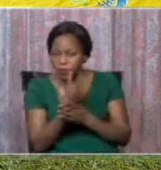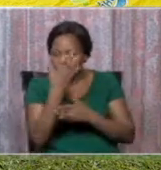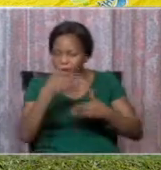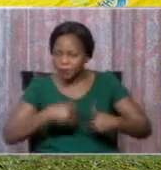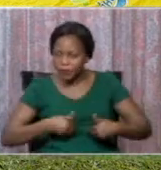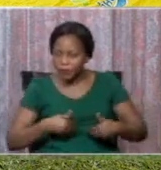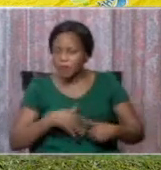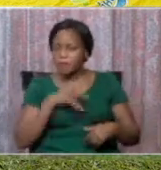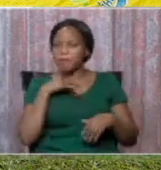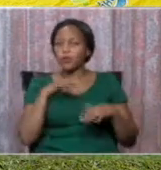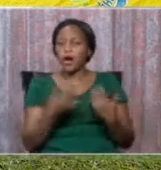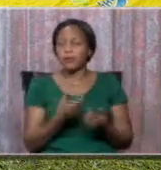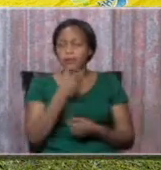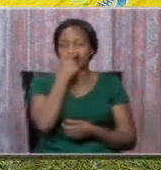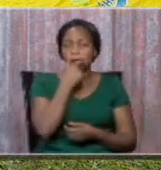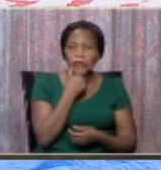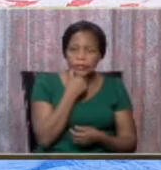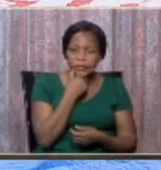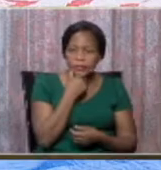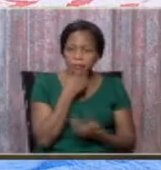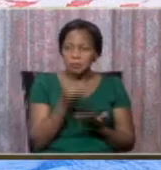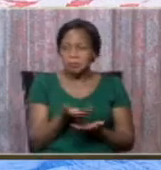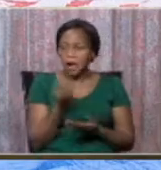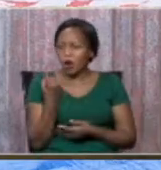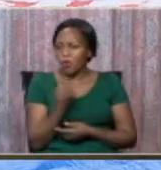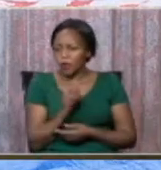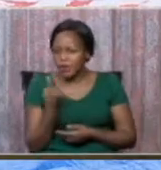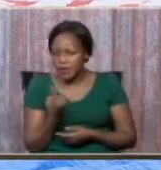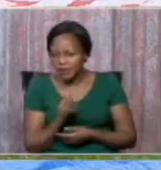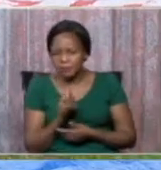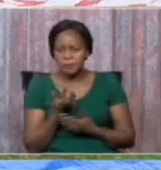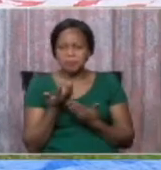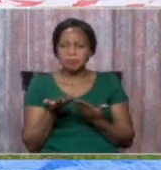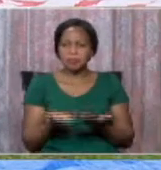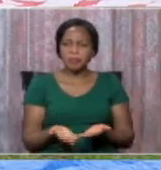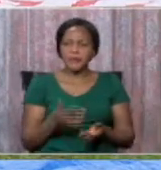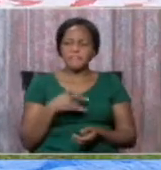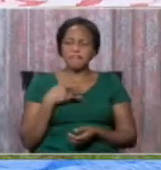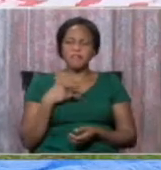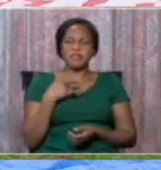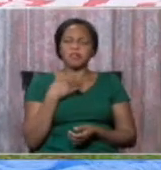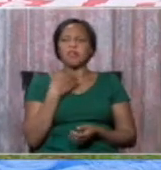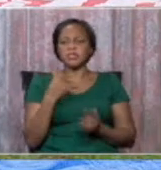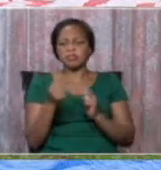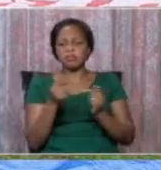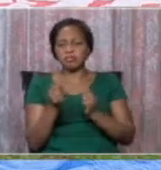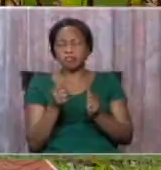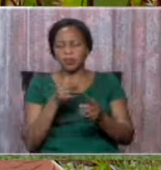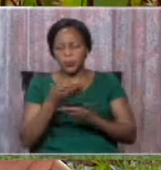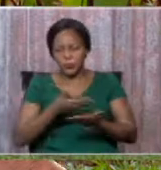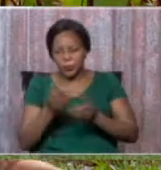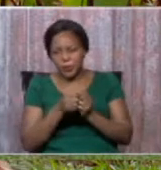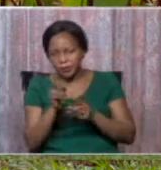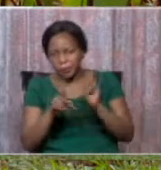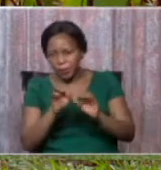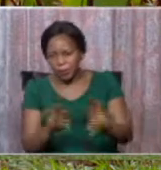And sometimes it's because you're growing faster than other people. Your hips are growing bigger, and then your friend's hips are not growing.